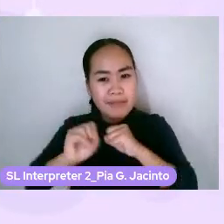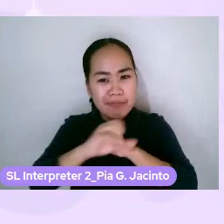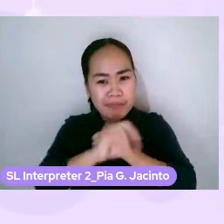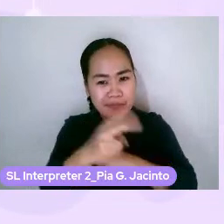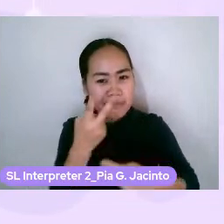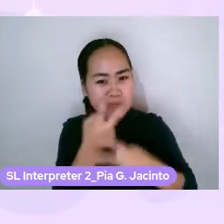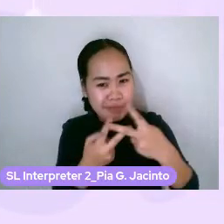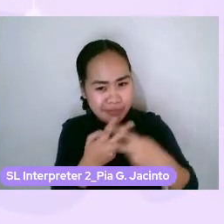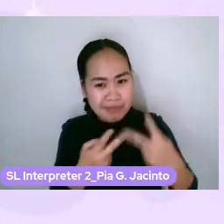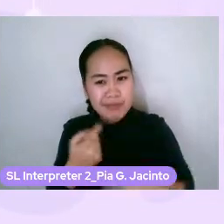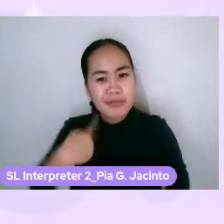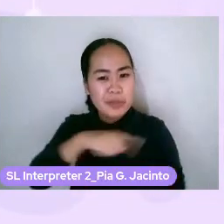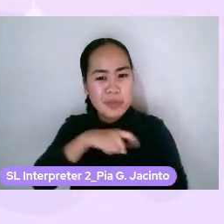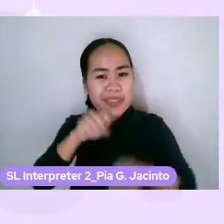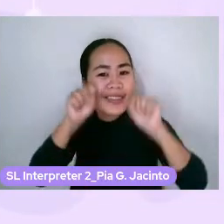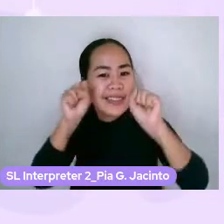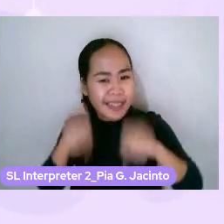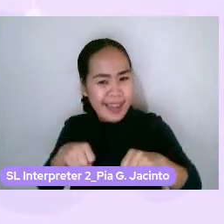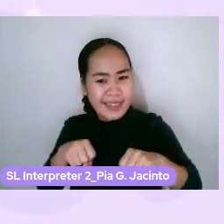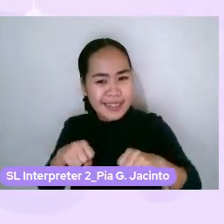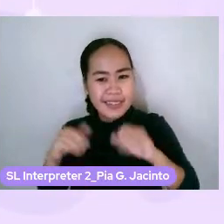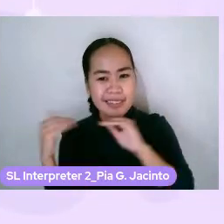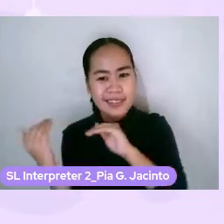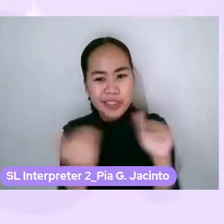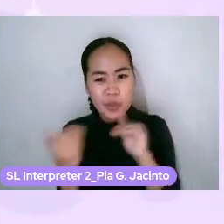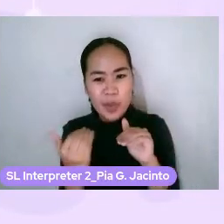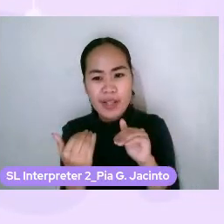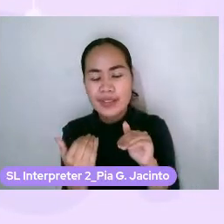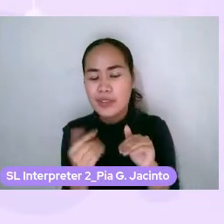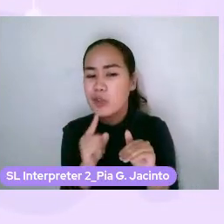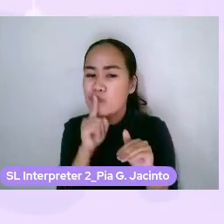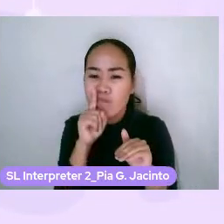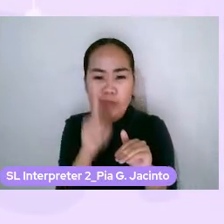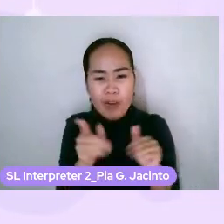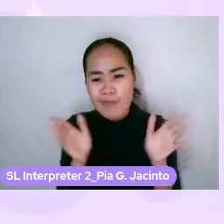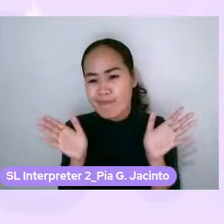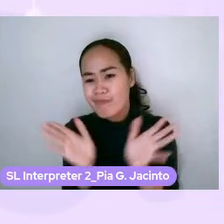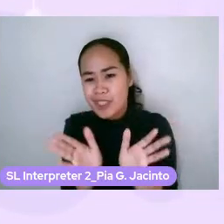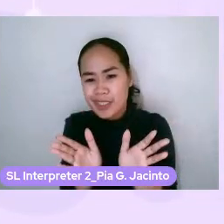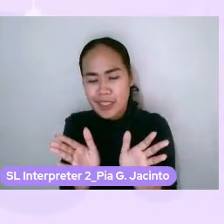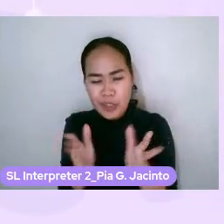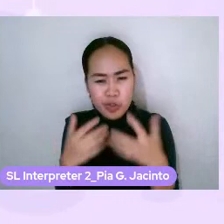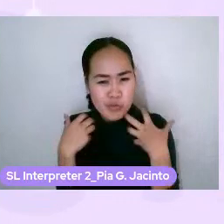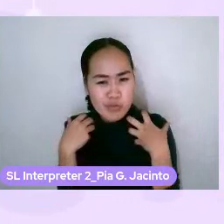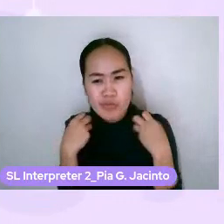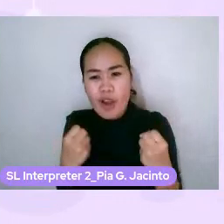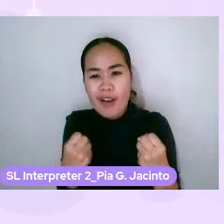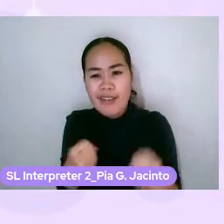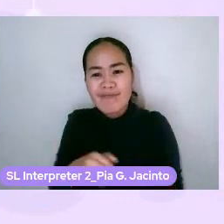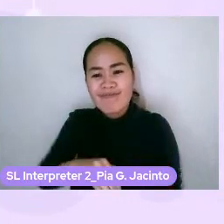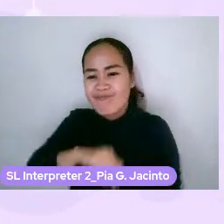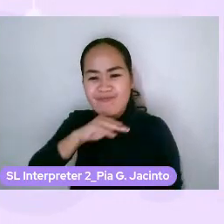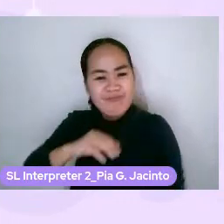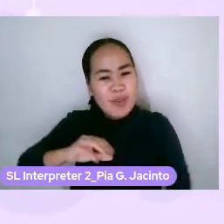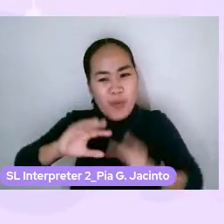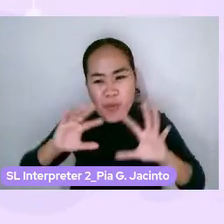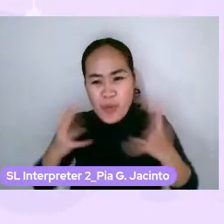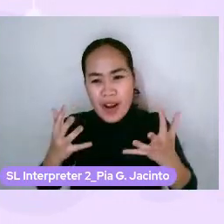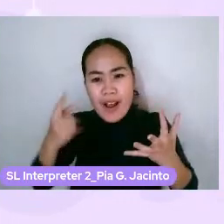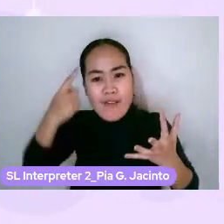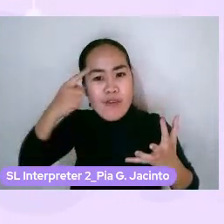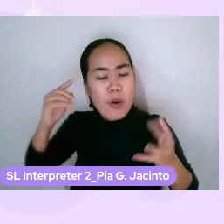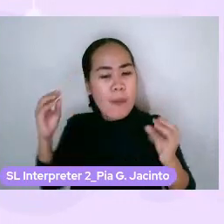Can Be Equal. May we be unceasing, firm, and tireless in our efforts to achieve the